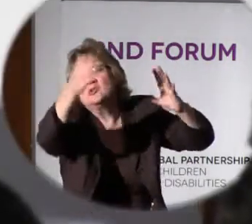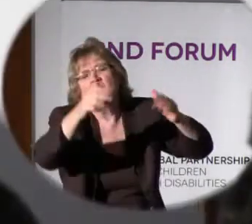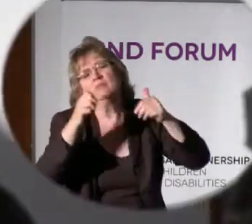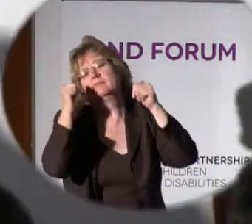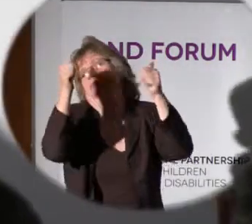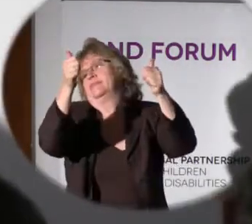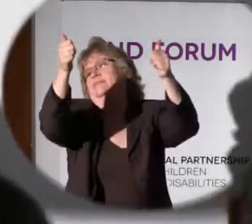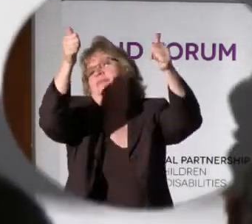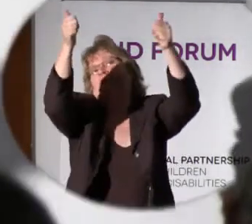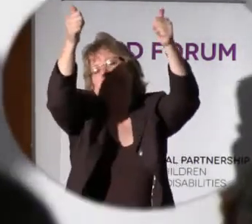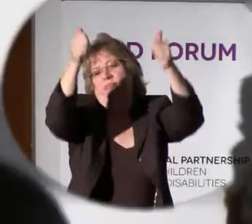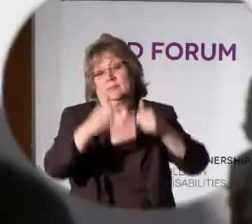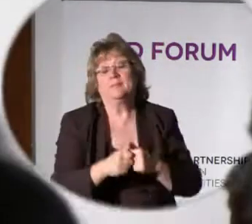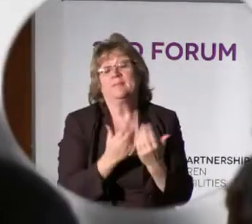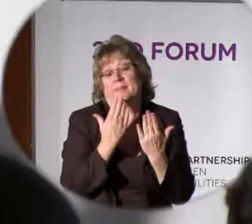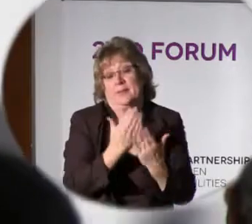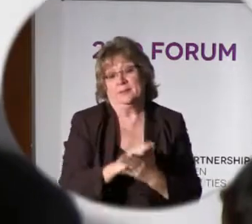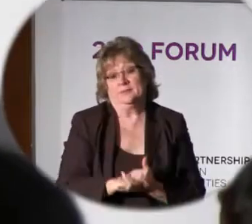you very much.